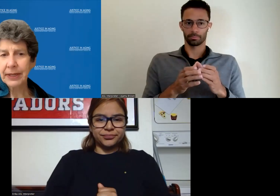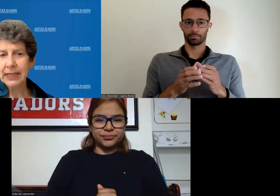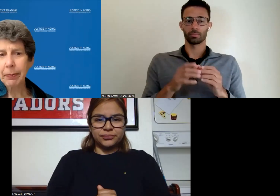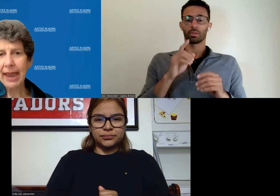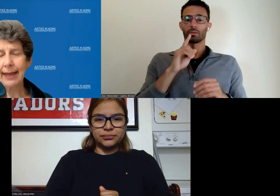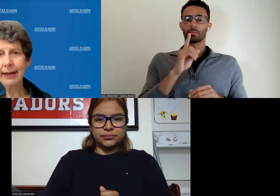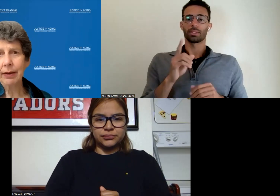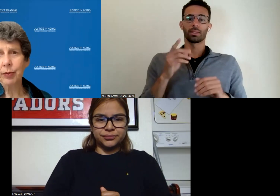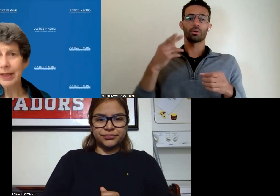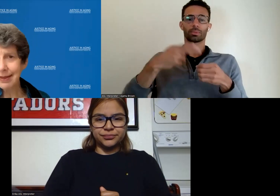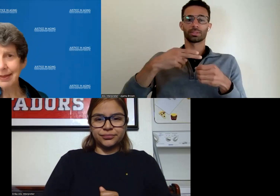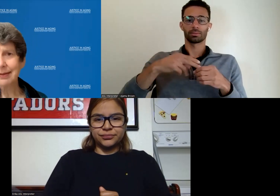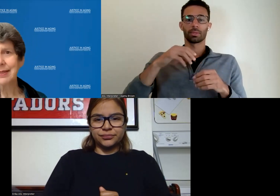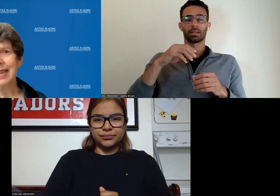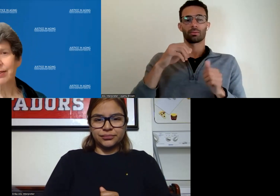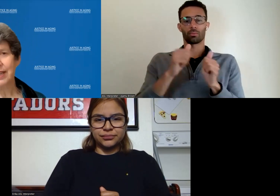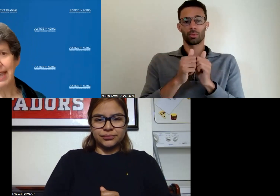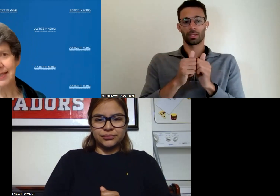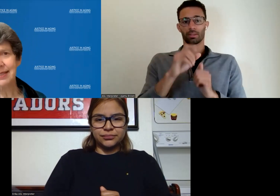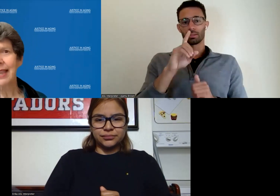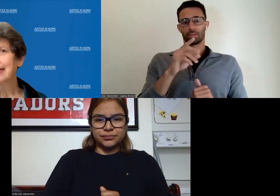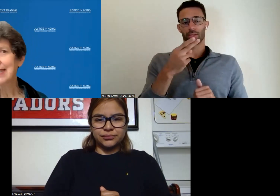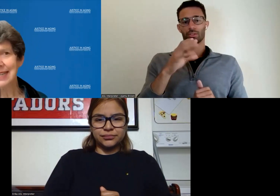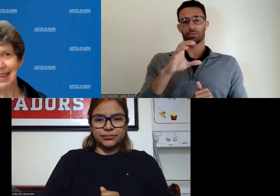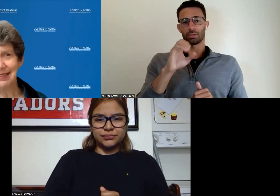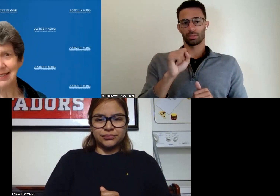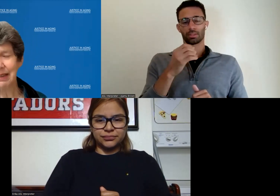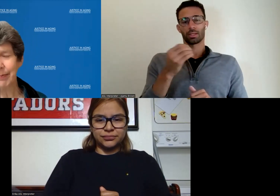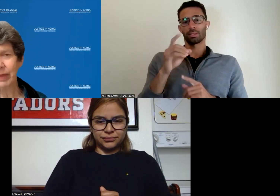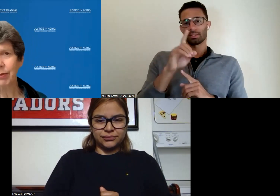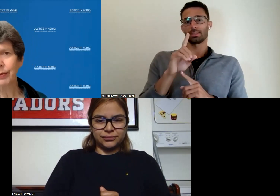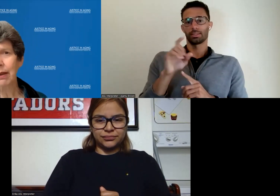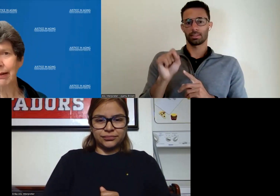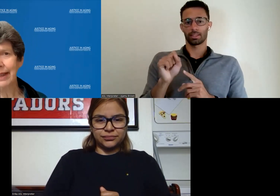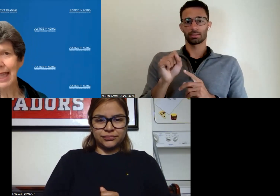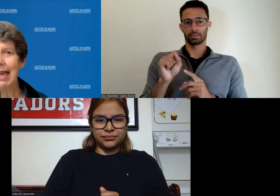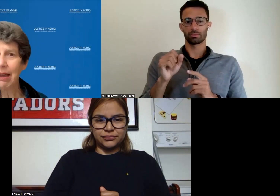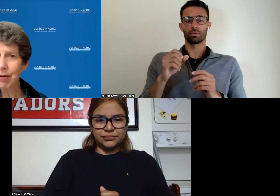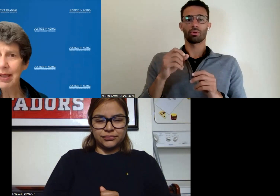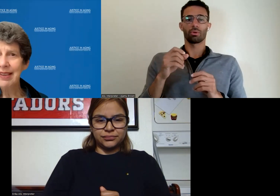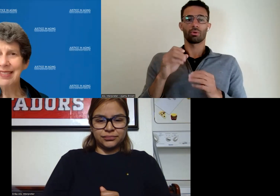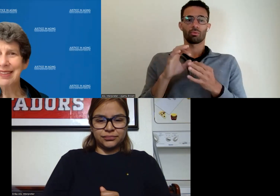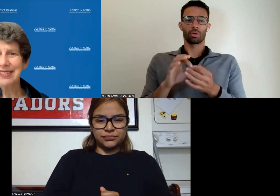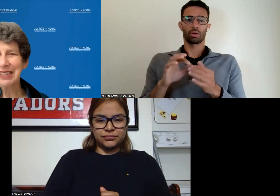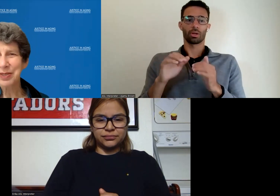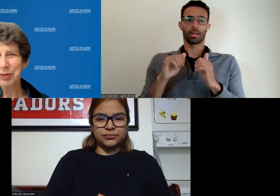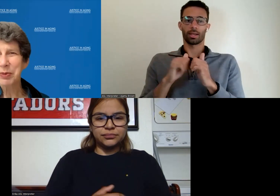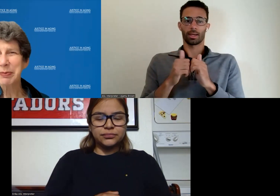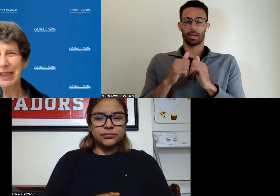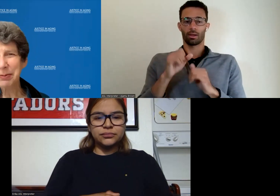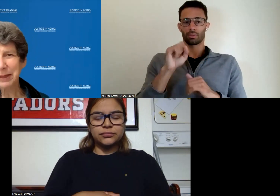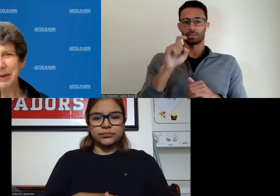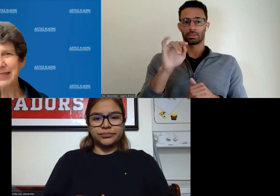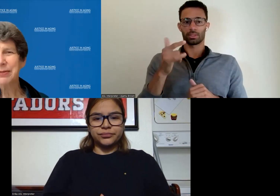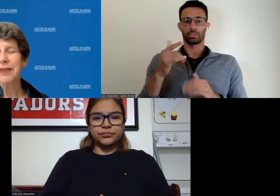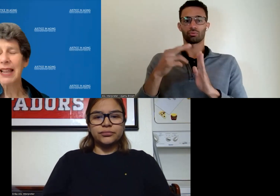be participating with DHCS and DDS regarding how the settings rule was